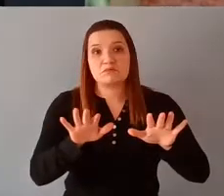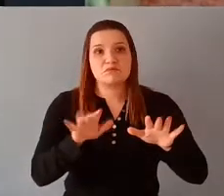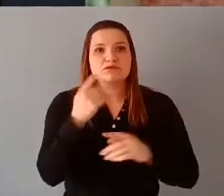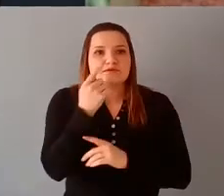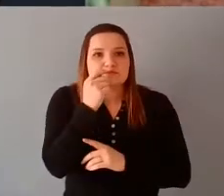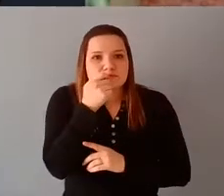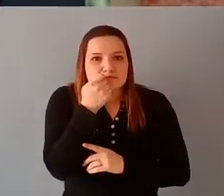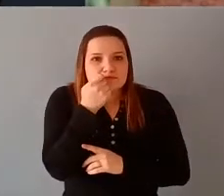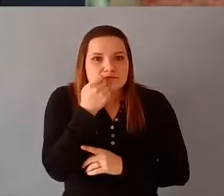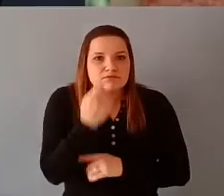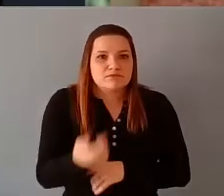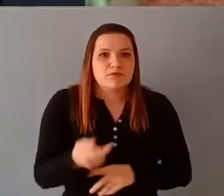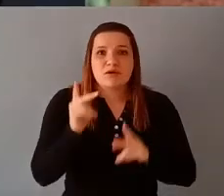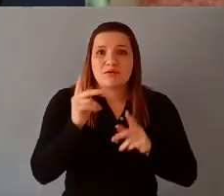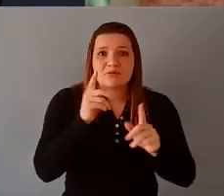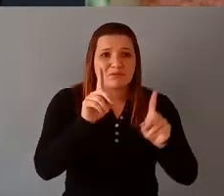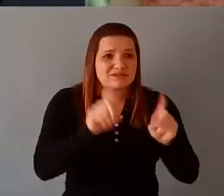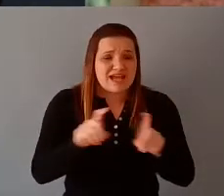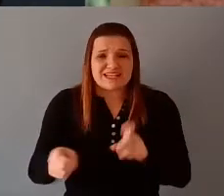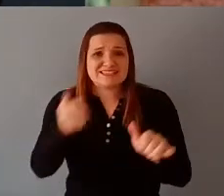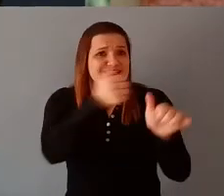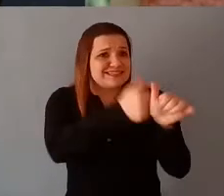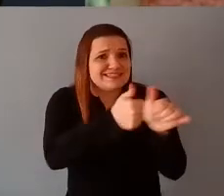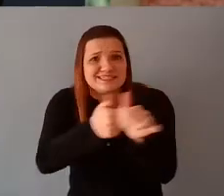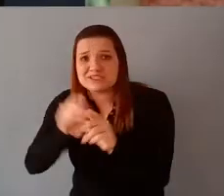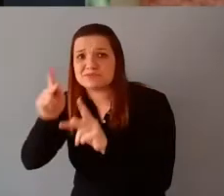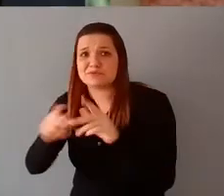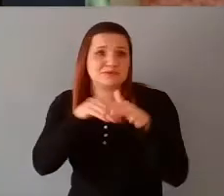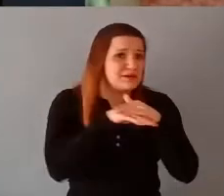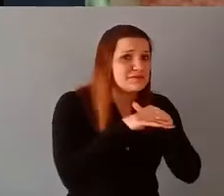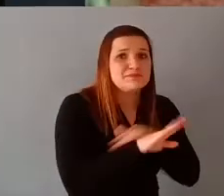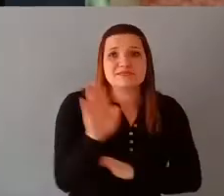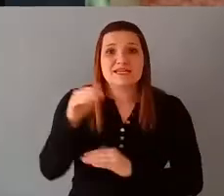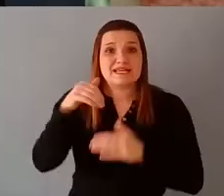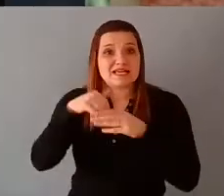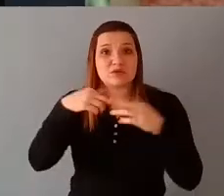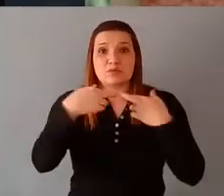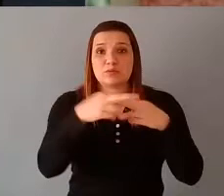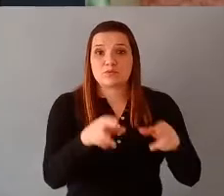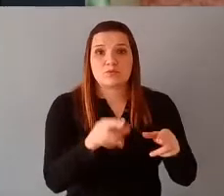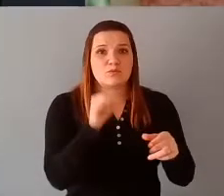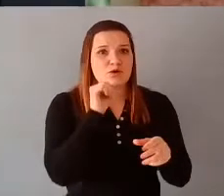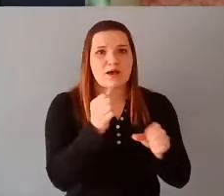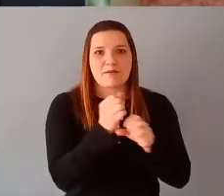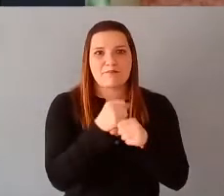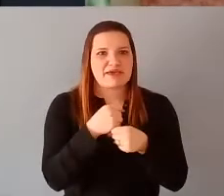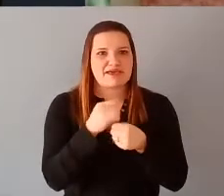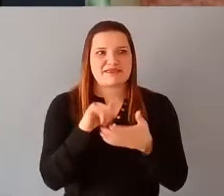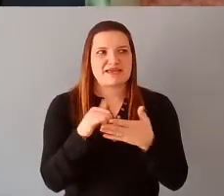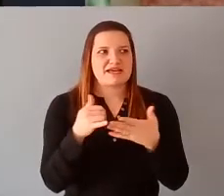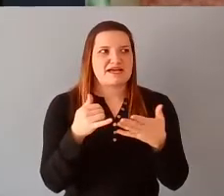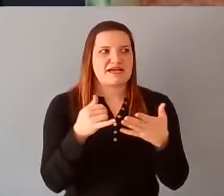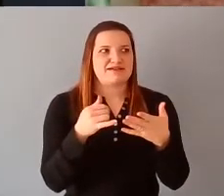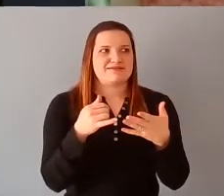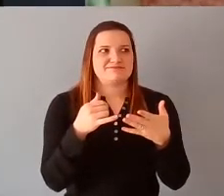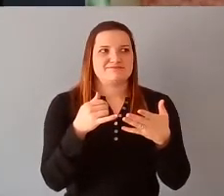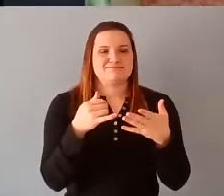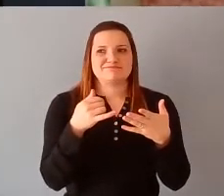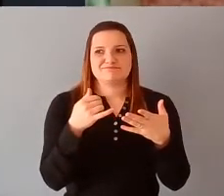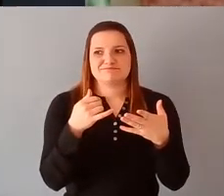can test every patient that gets admitted in the hospital in their room without creating that,